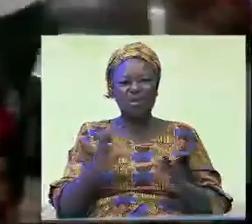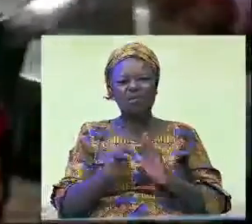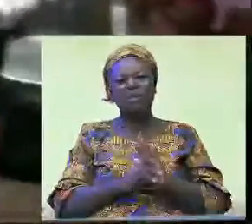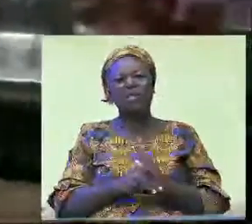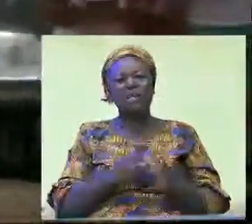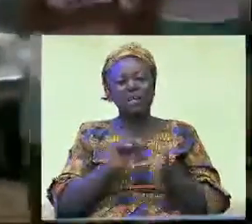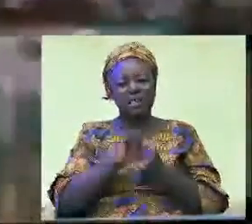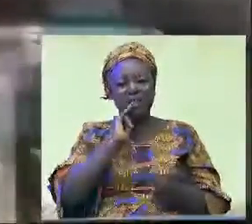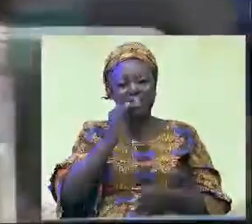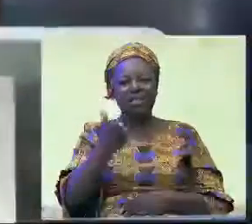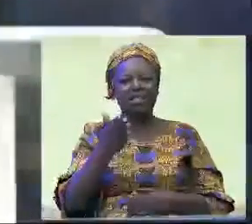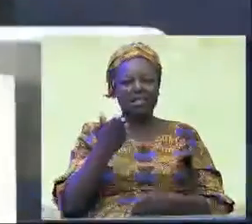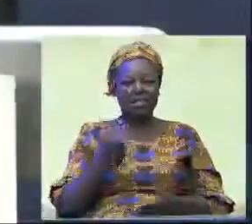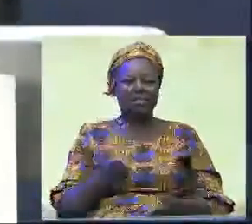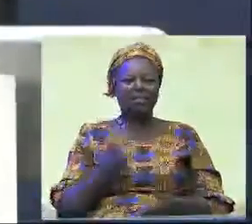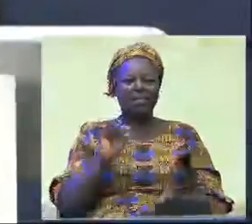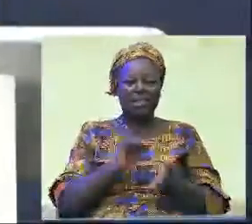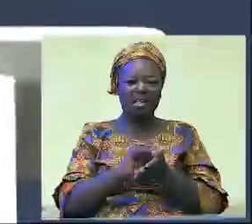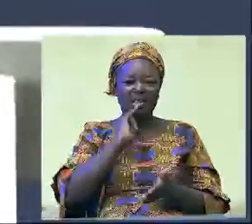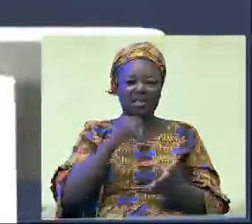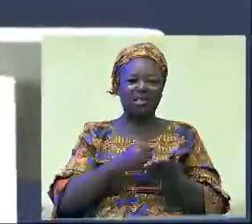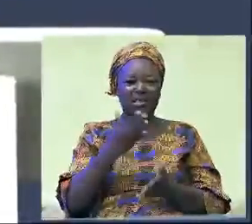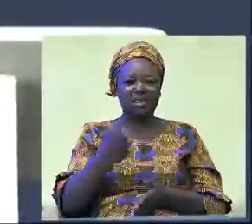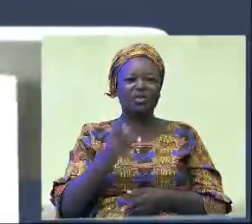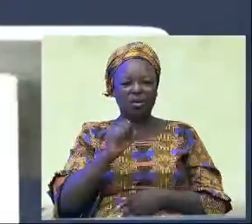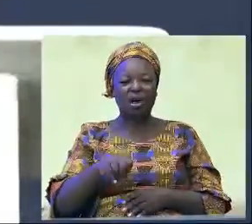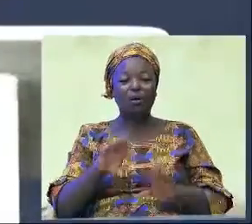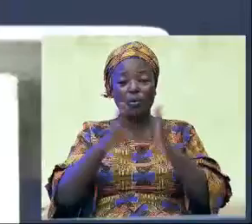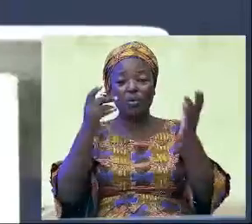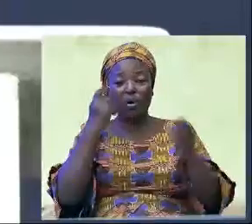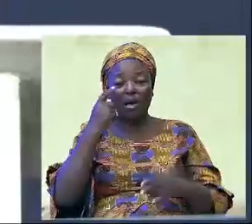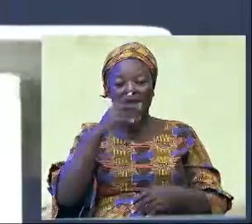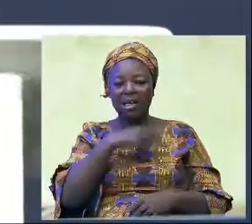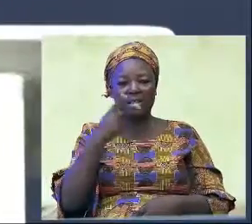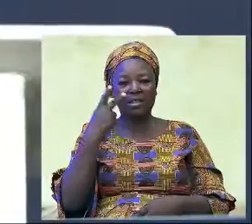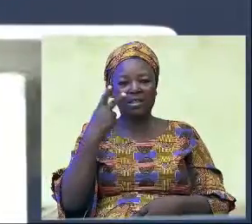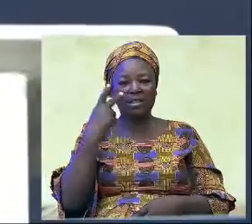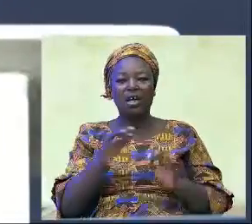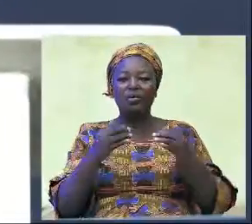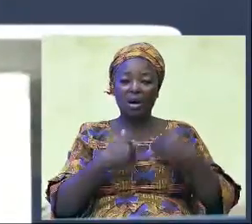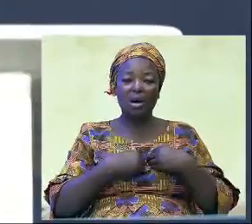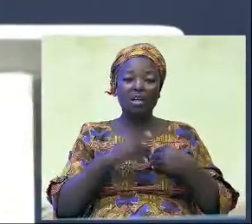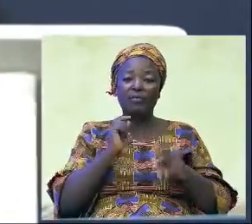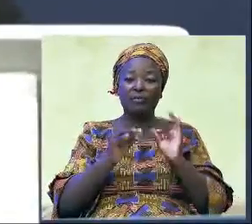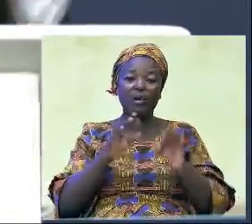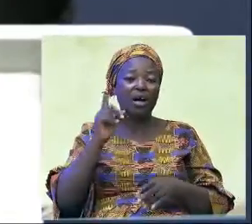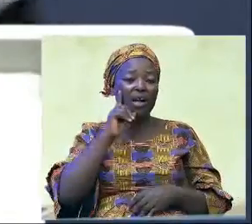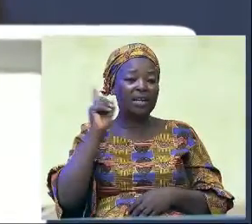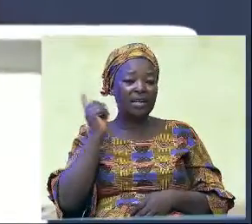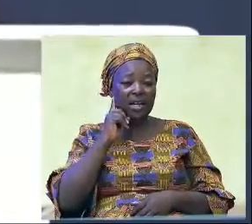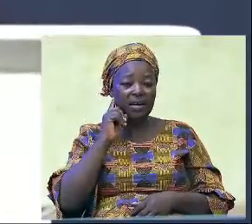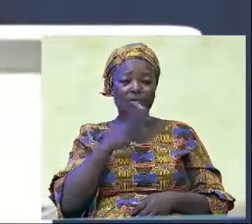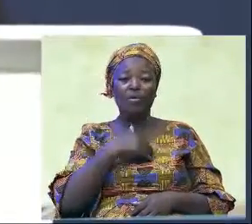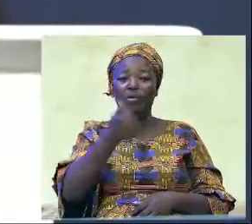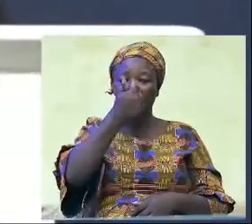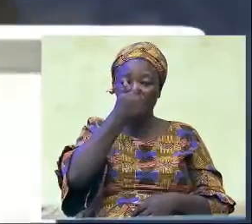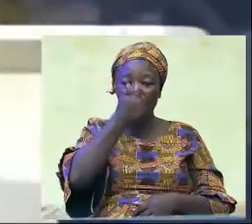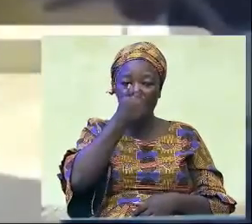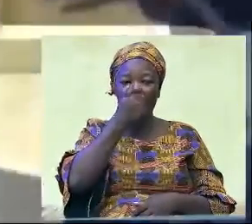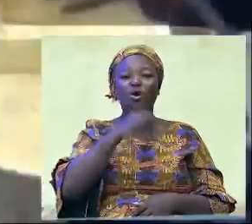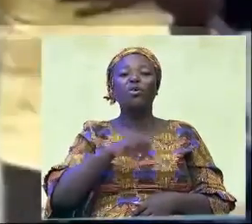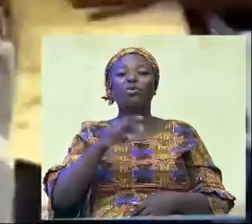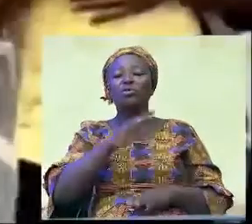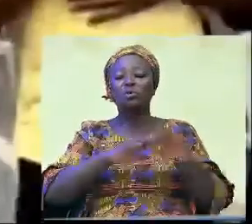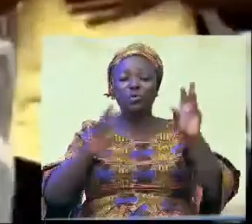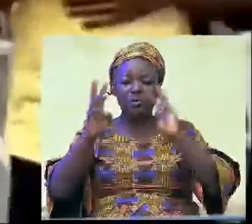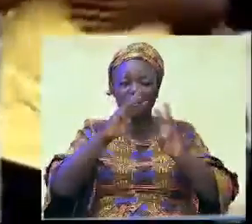little feeling, a little urge. That's it right there. You can open your eyes and see. And then if you brought